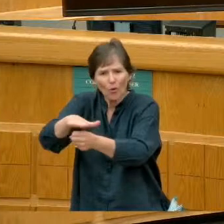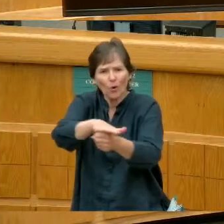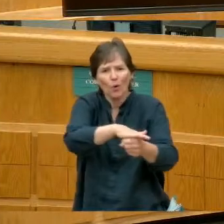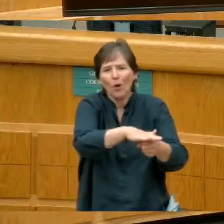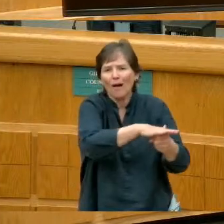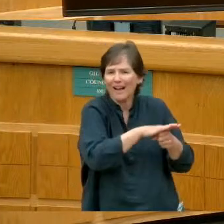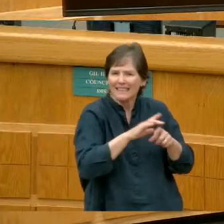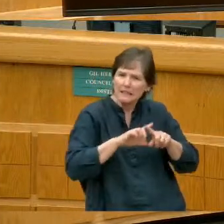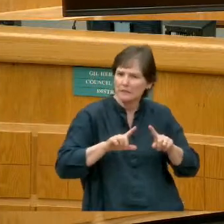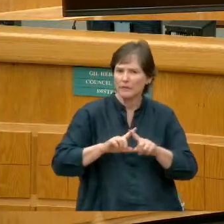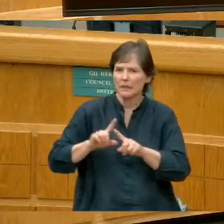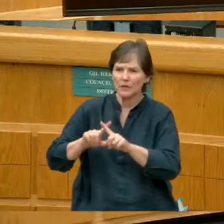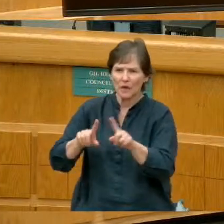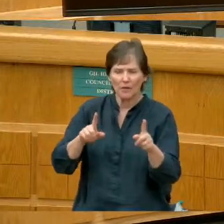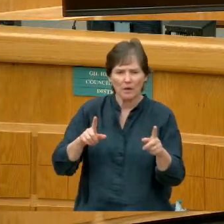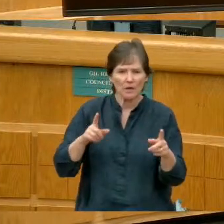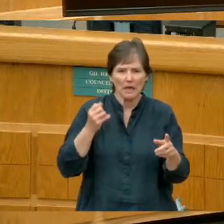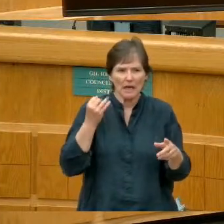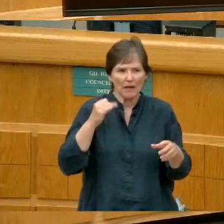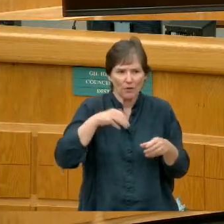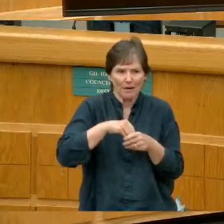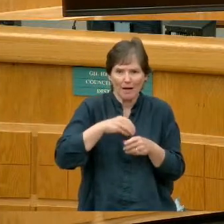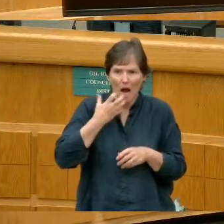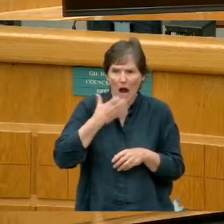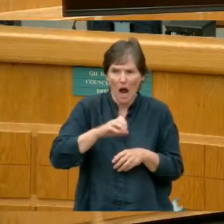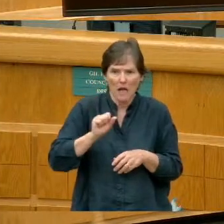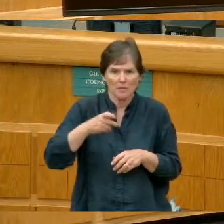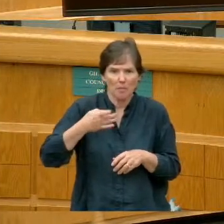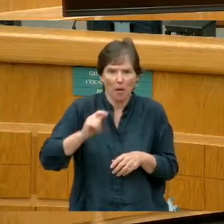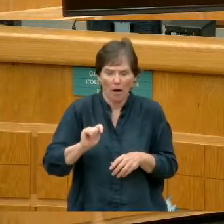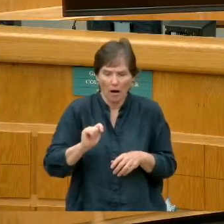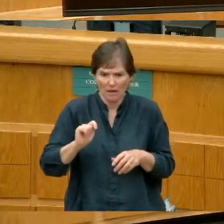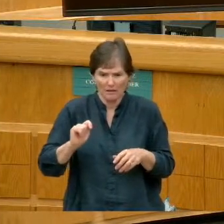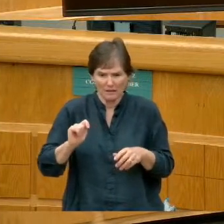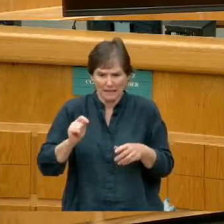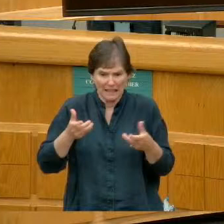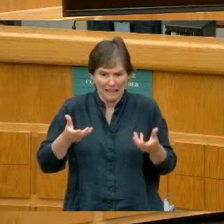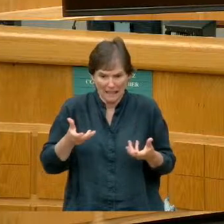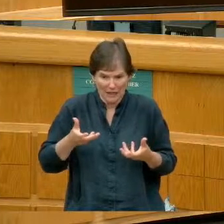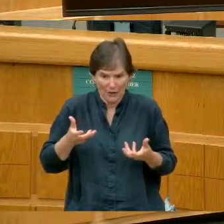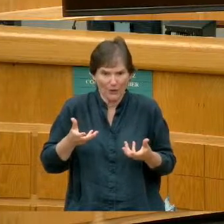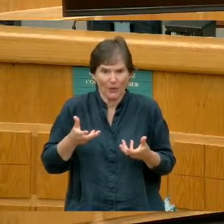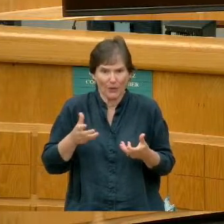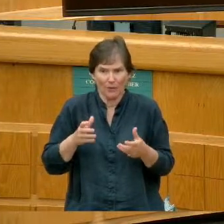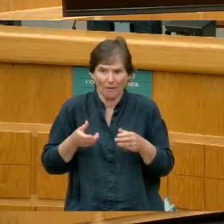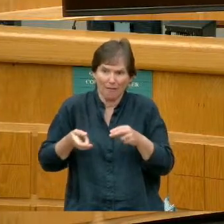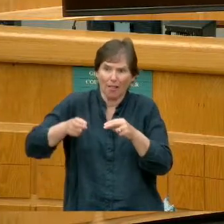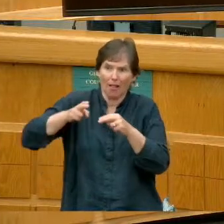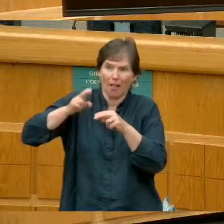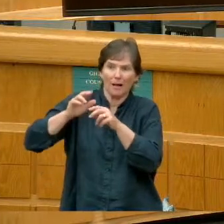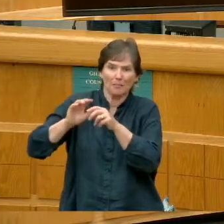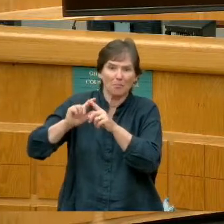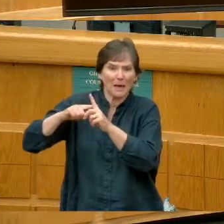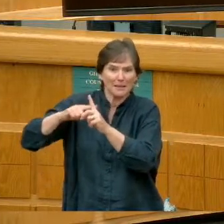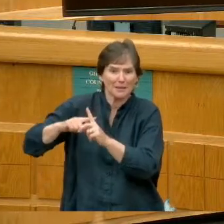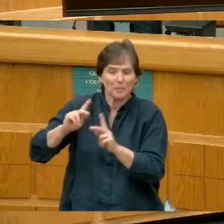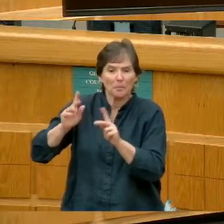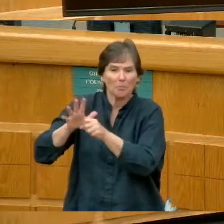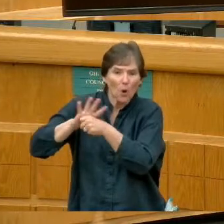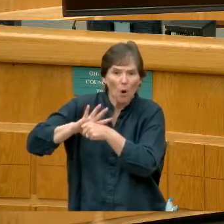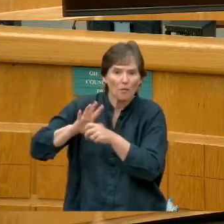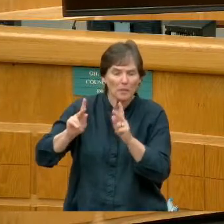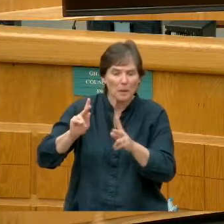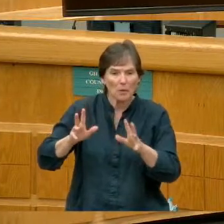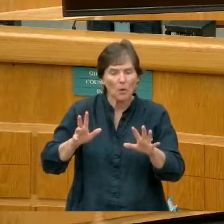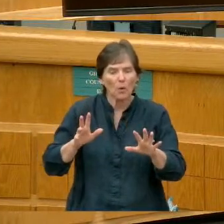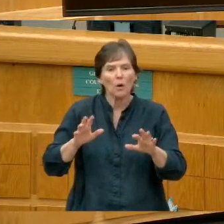the same as if you're in West Texas County that's doing really well with under 20 cases. So they have a lot of questions. We